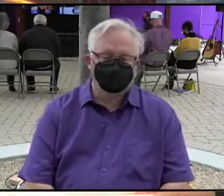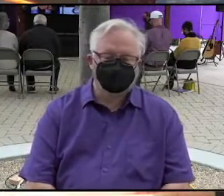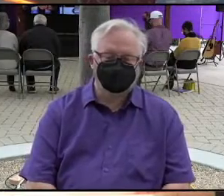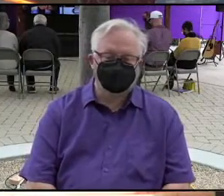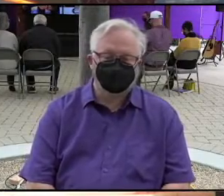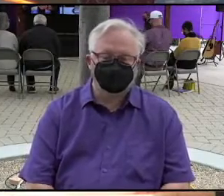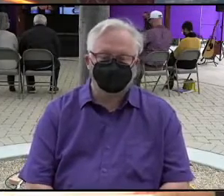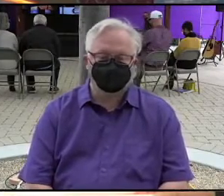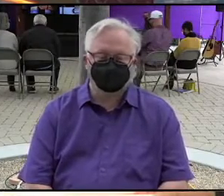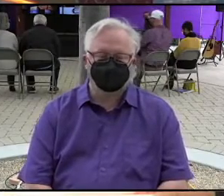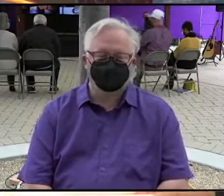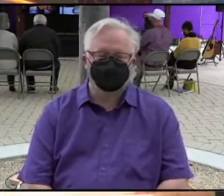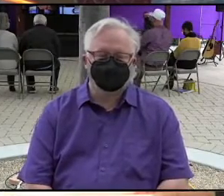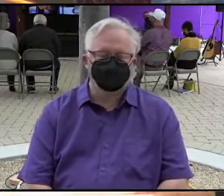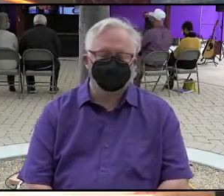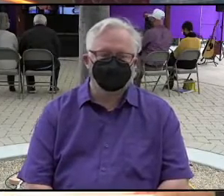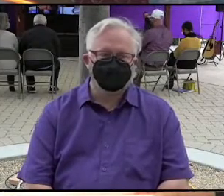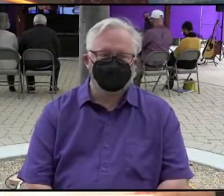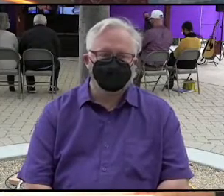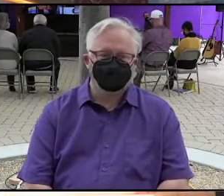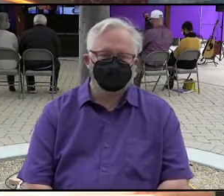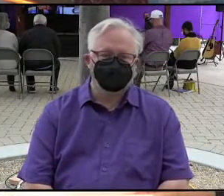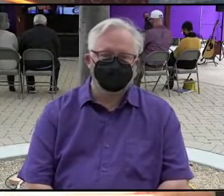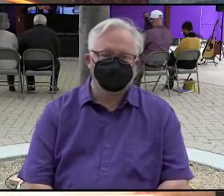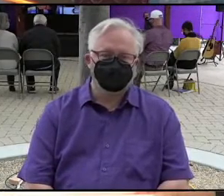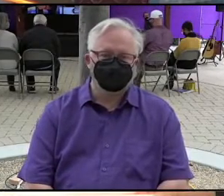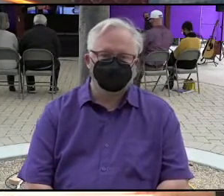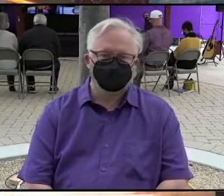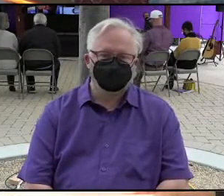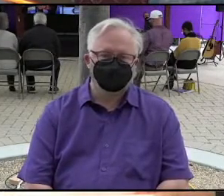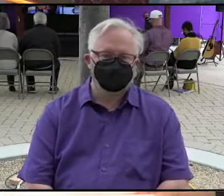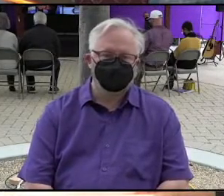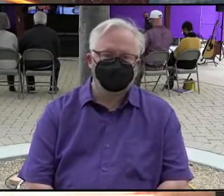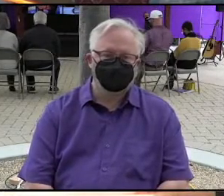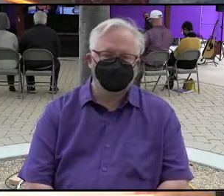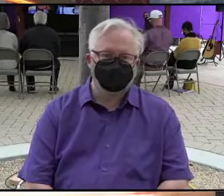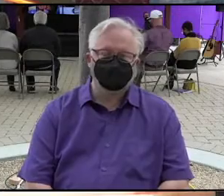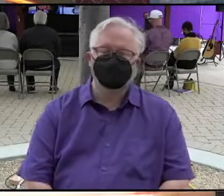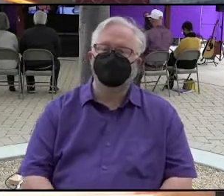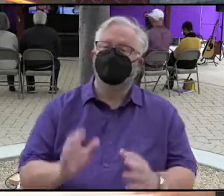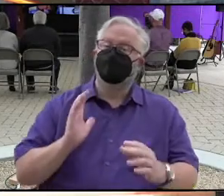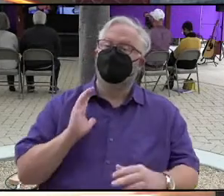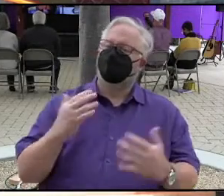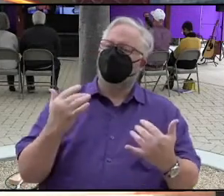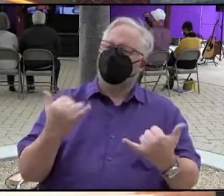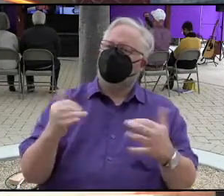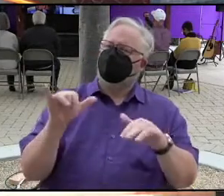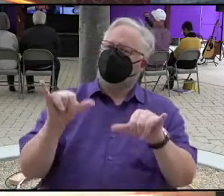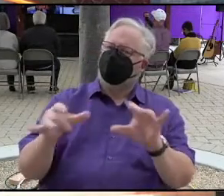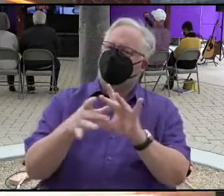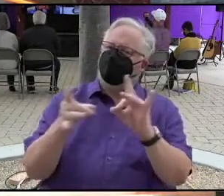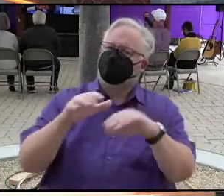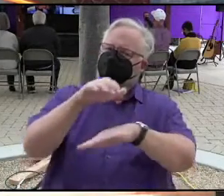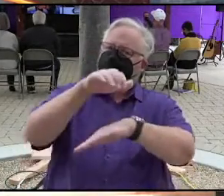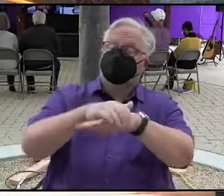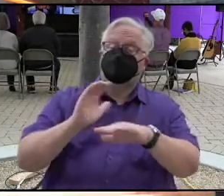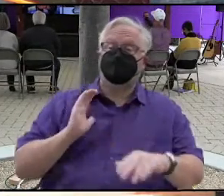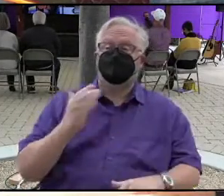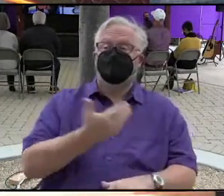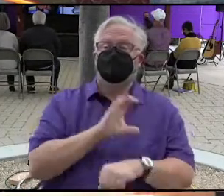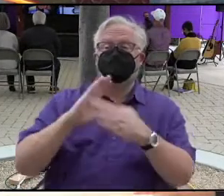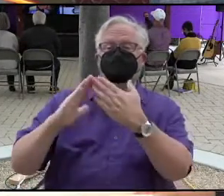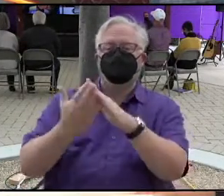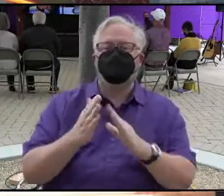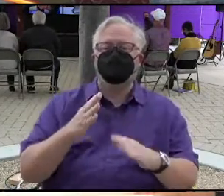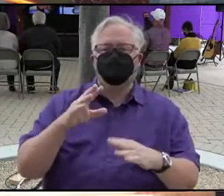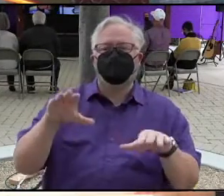Kiempi, otro miembro del equipo de Journey Towards Wholeness. Our congregation will be participating in a reading, a common read in